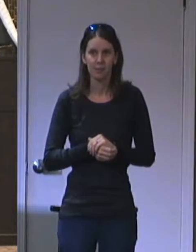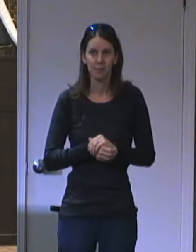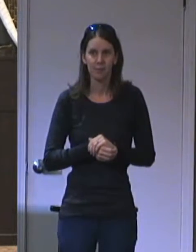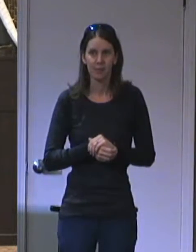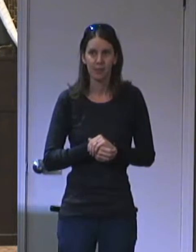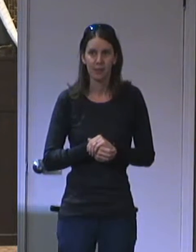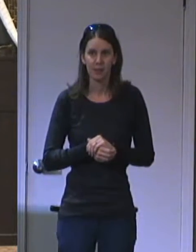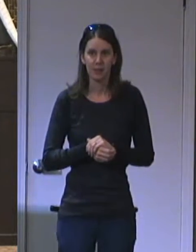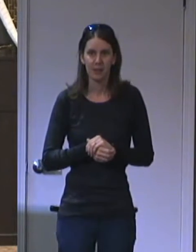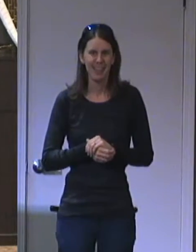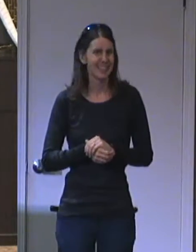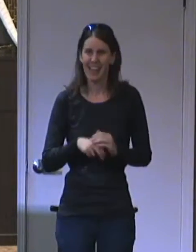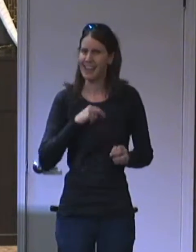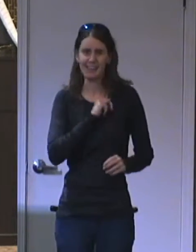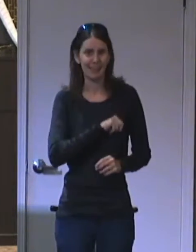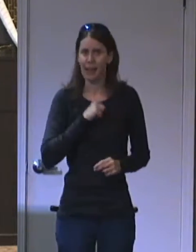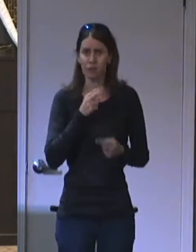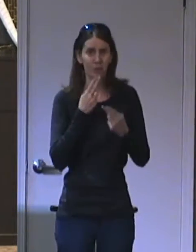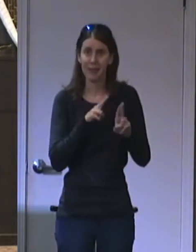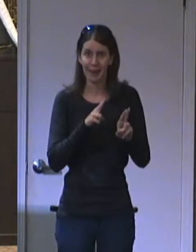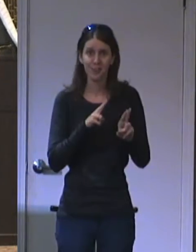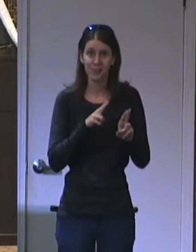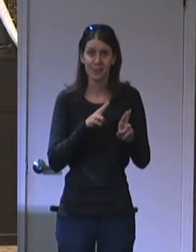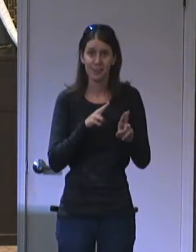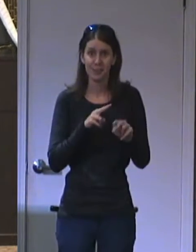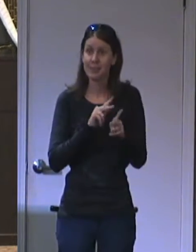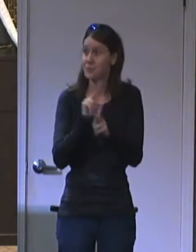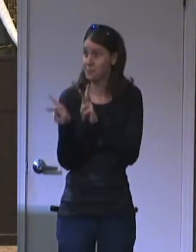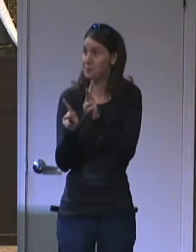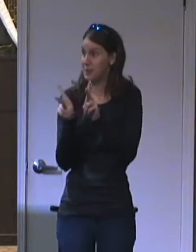It's not a natural reaction. We're humans.